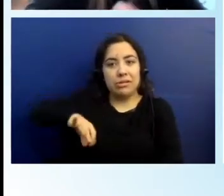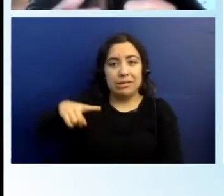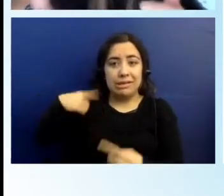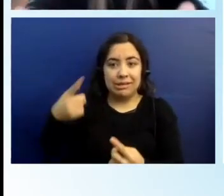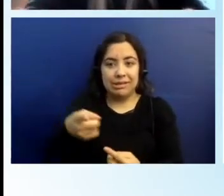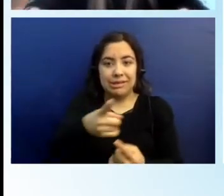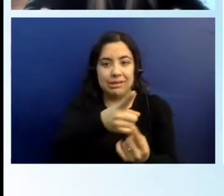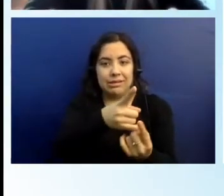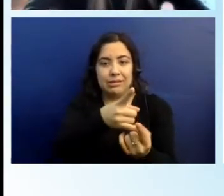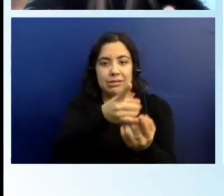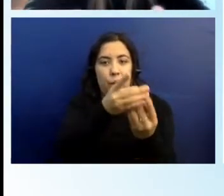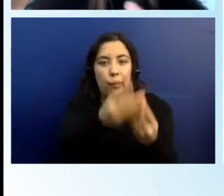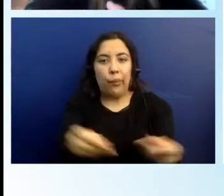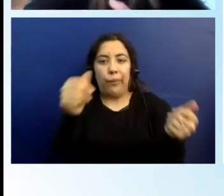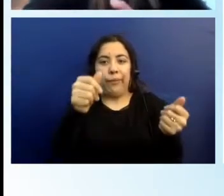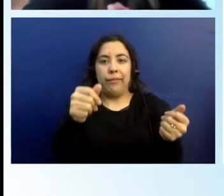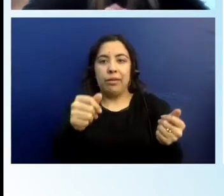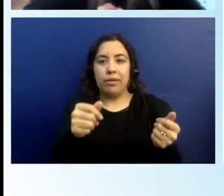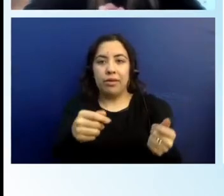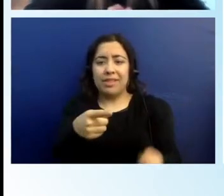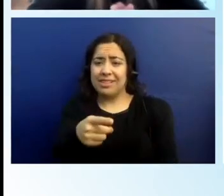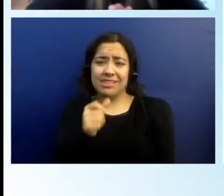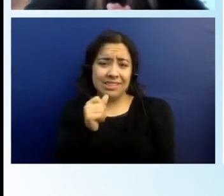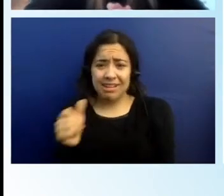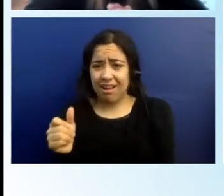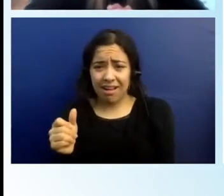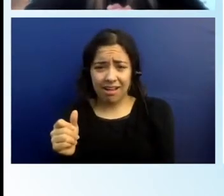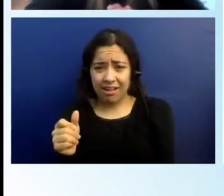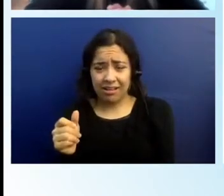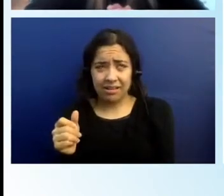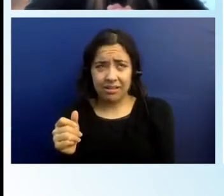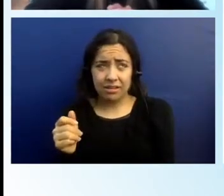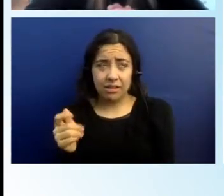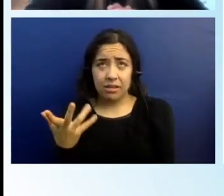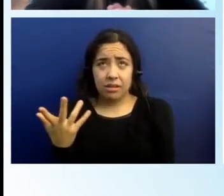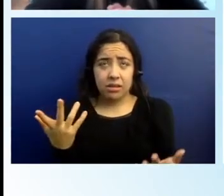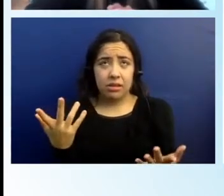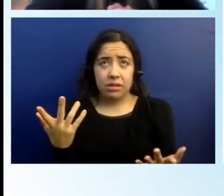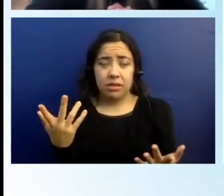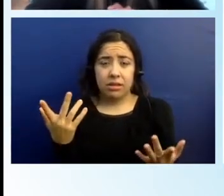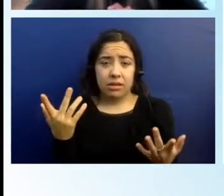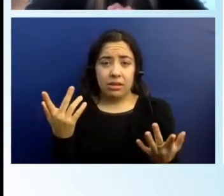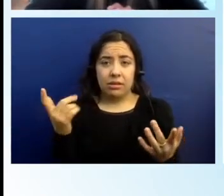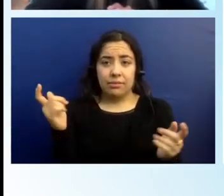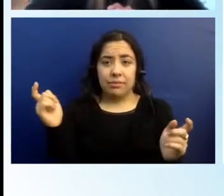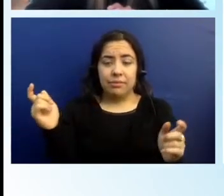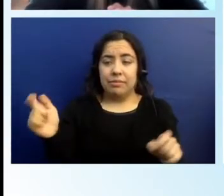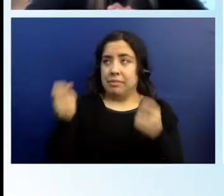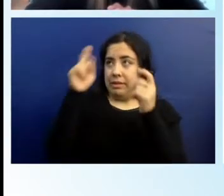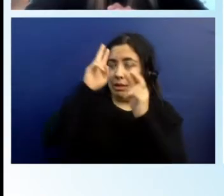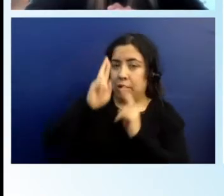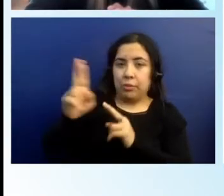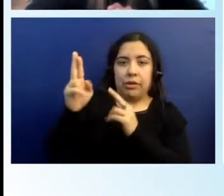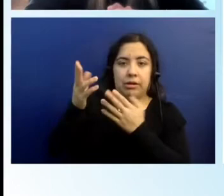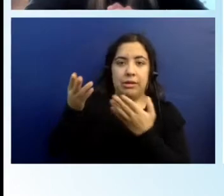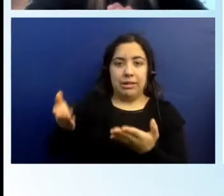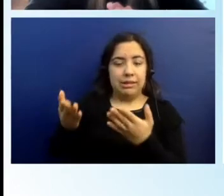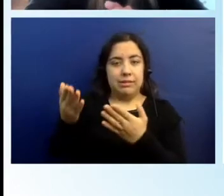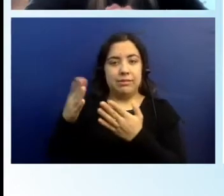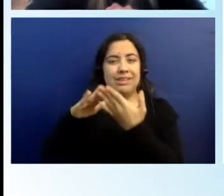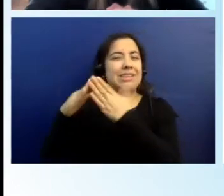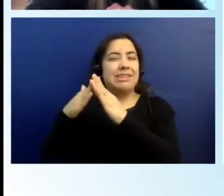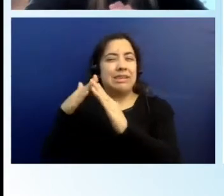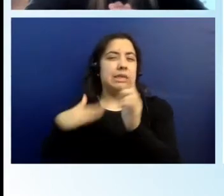so these things aren't so celebrated in the built environment in the cityscape. So for me as an artist, you know,